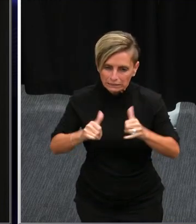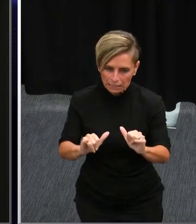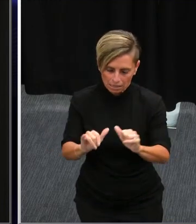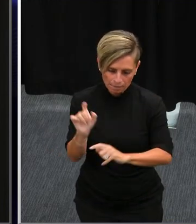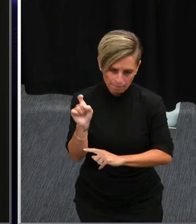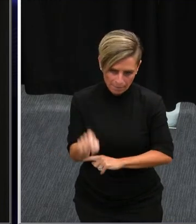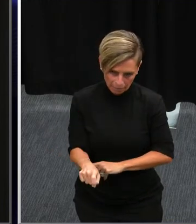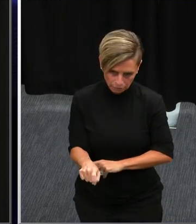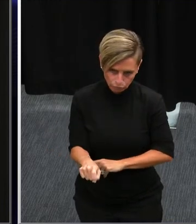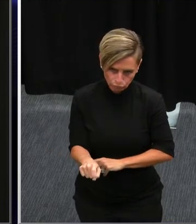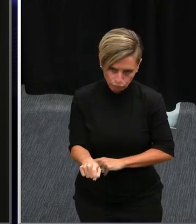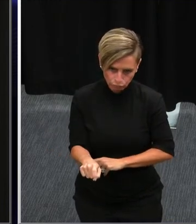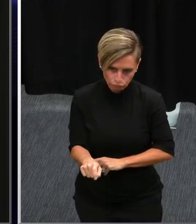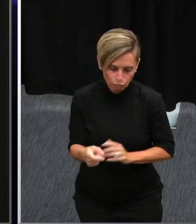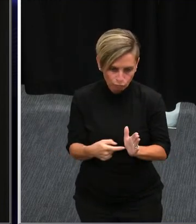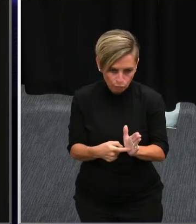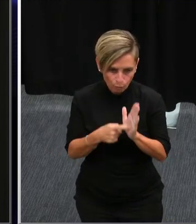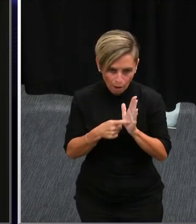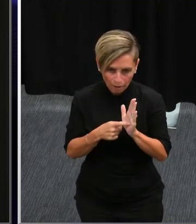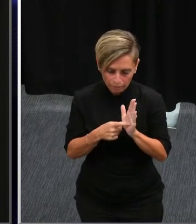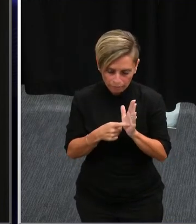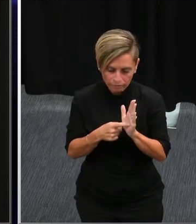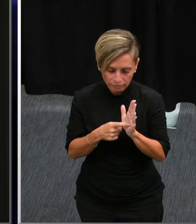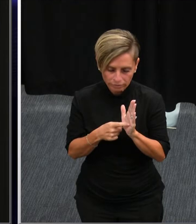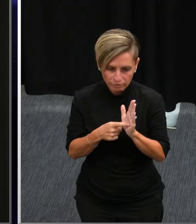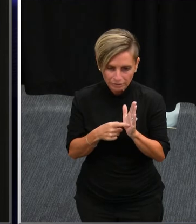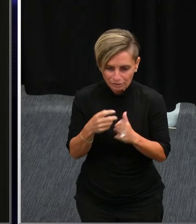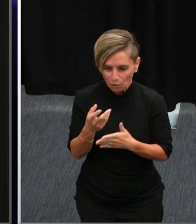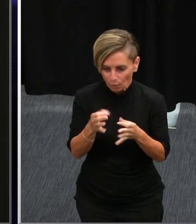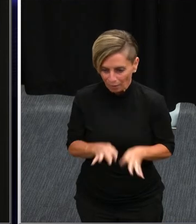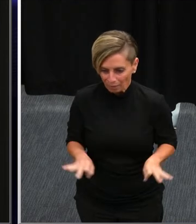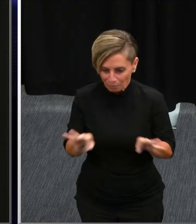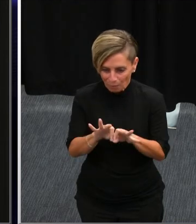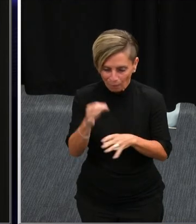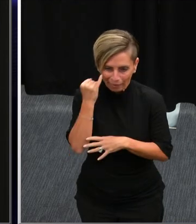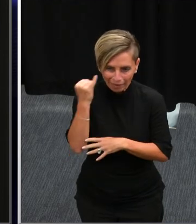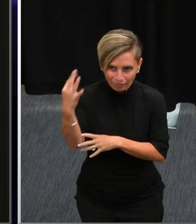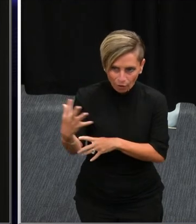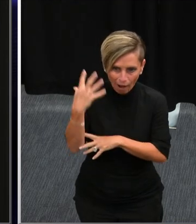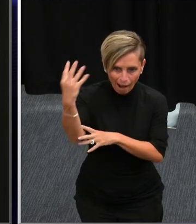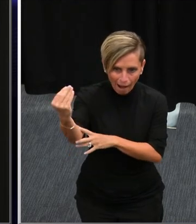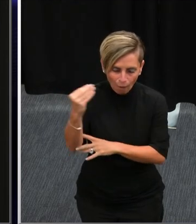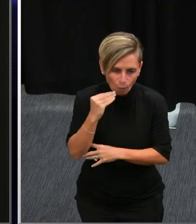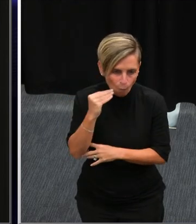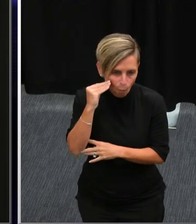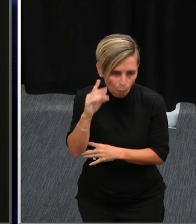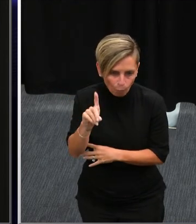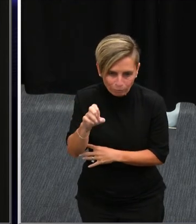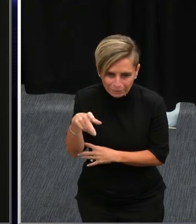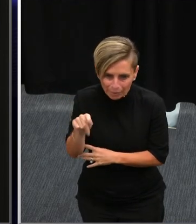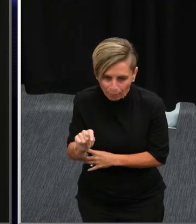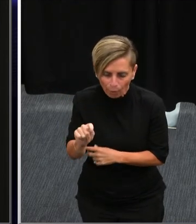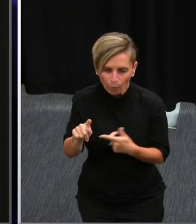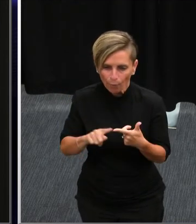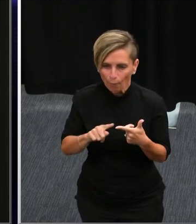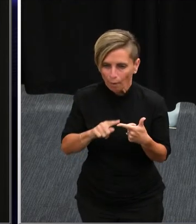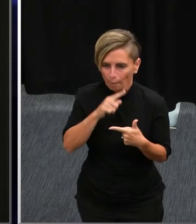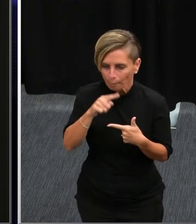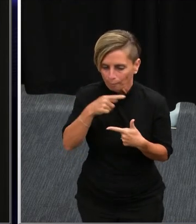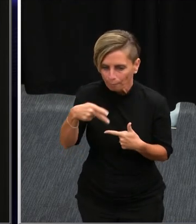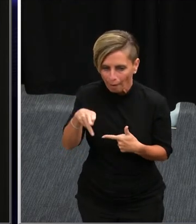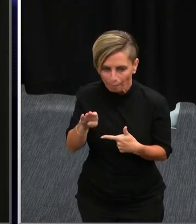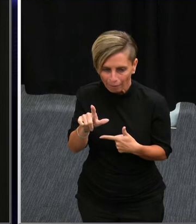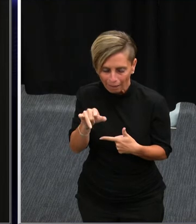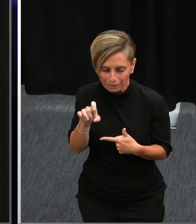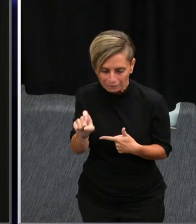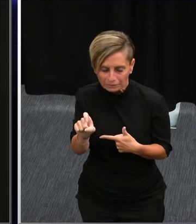effect. And so it's important if you're going to be out and about, if you're going to a Home Depot or Publix or wherever you're at, make sure